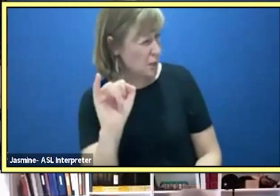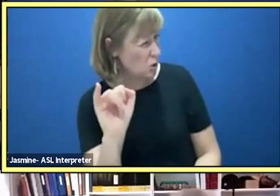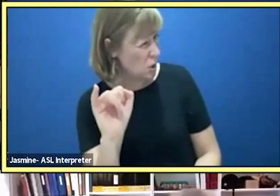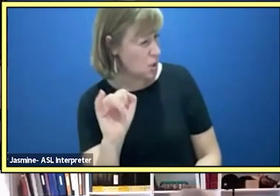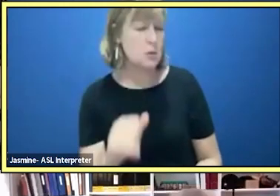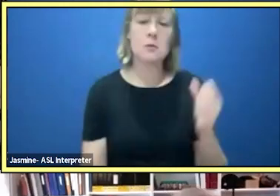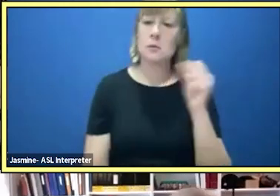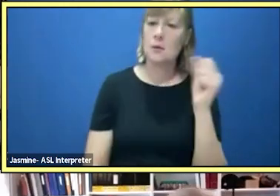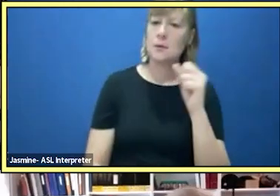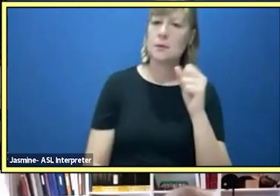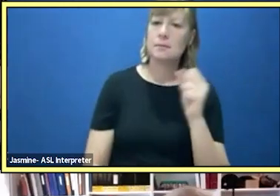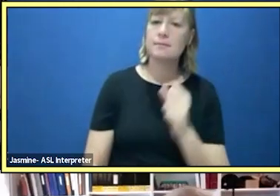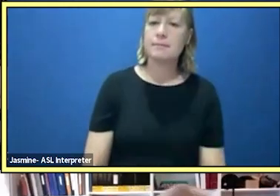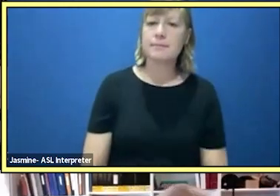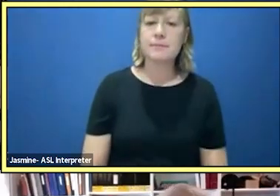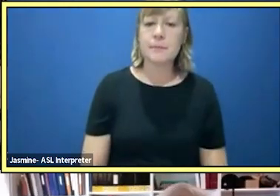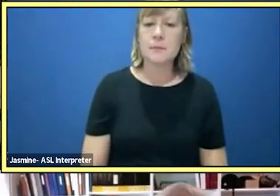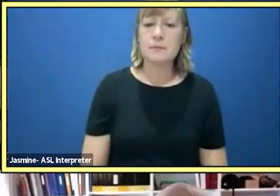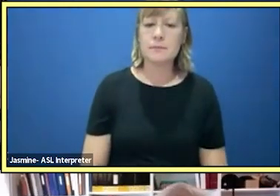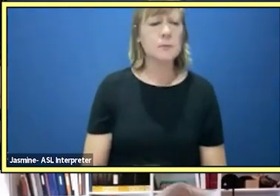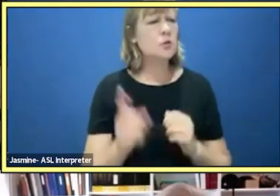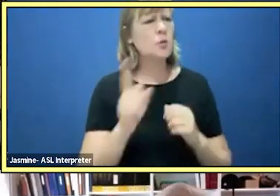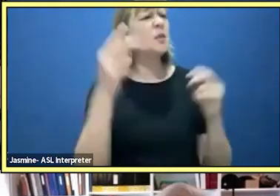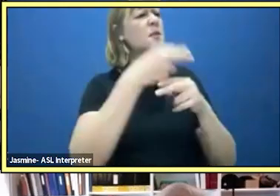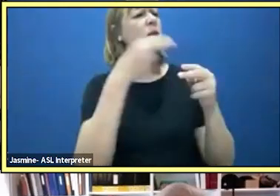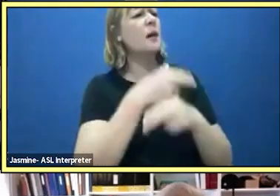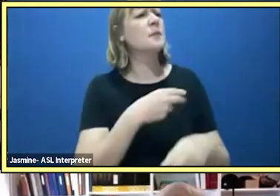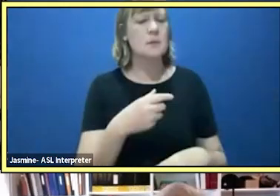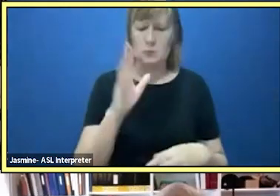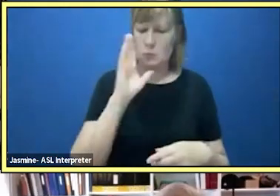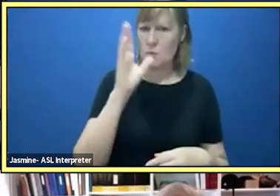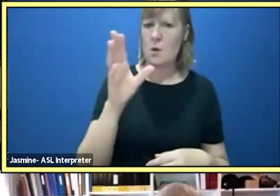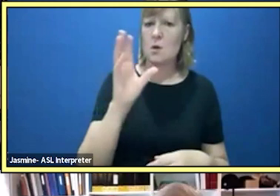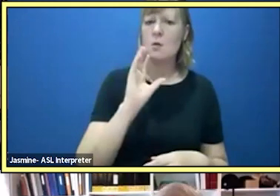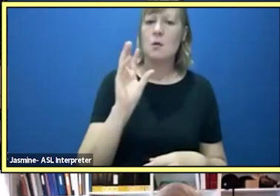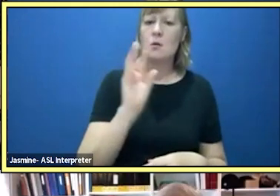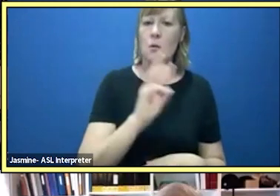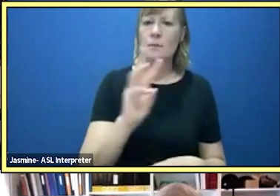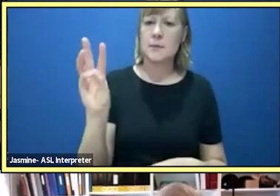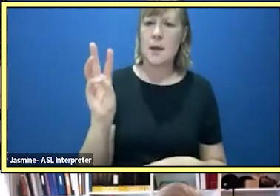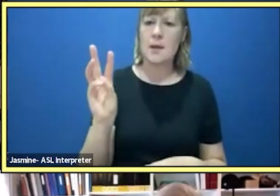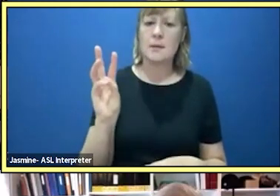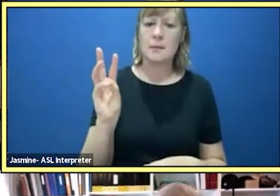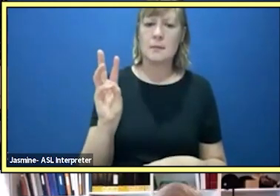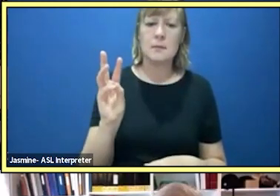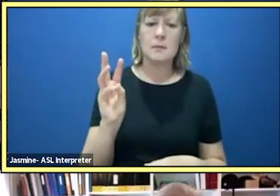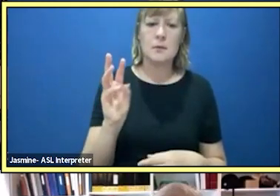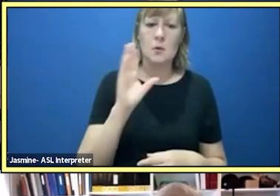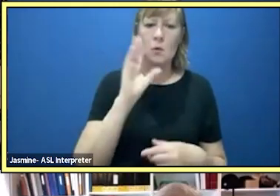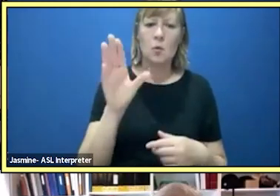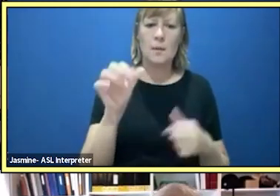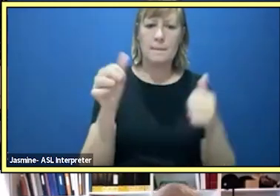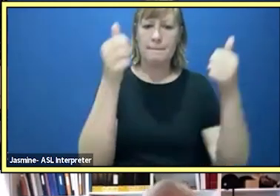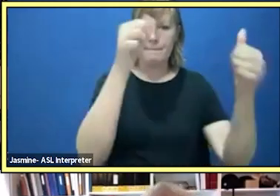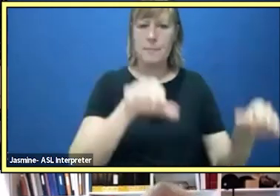We will put the slides on our website, on Advocates in Action website. And Michelle, we could probably send them to everybody that's registered also. We can shrink them down to